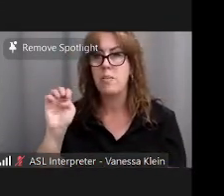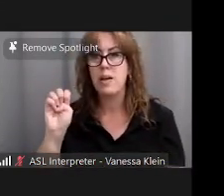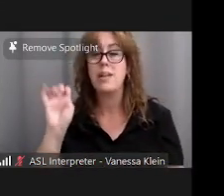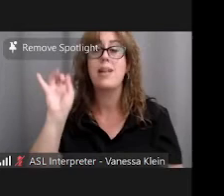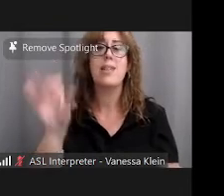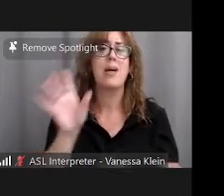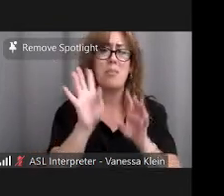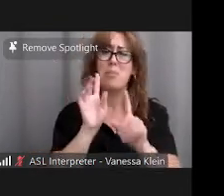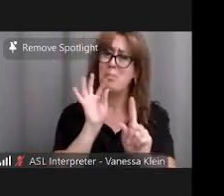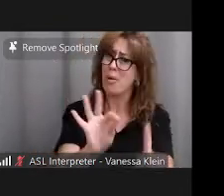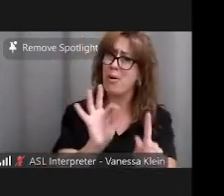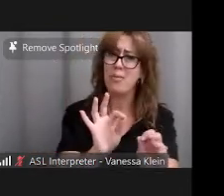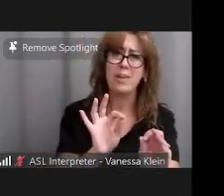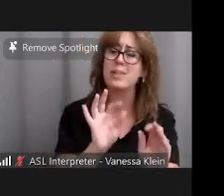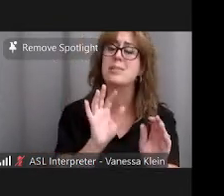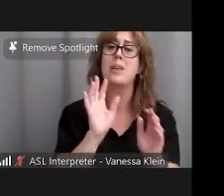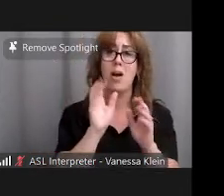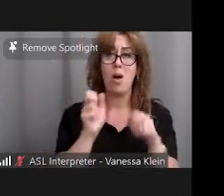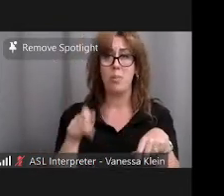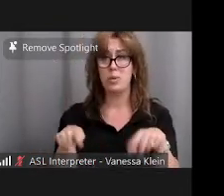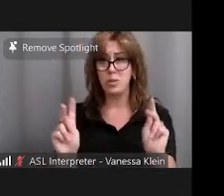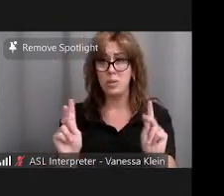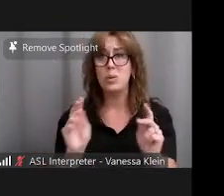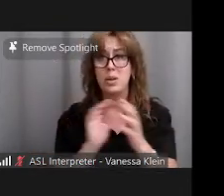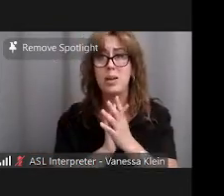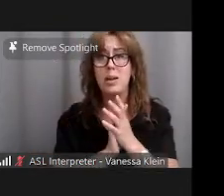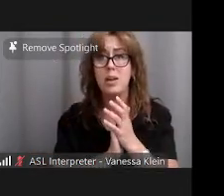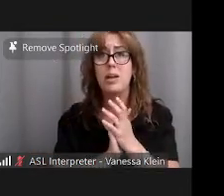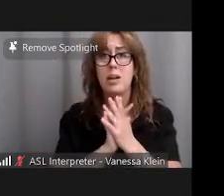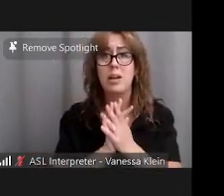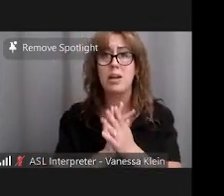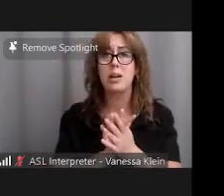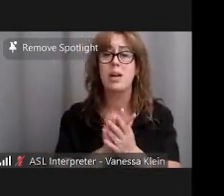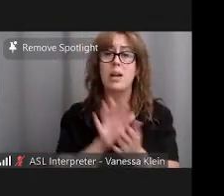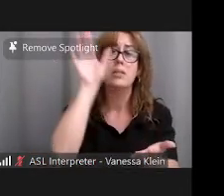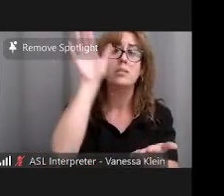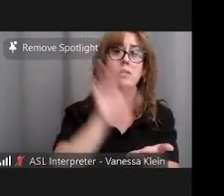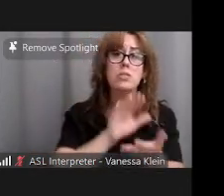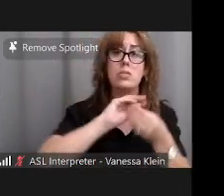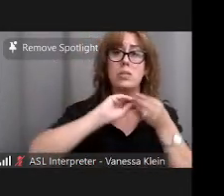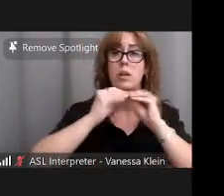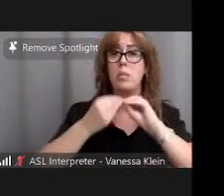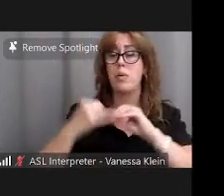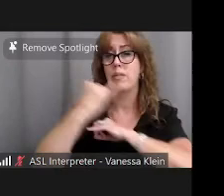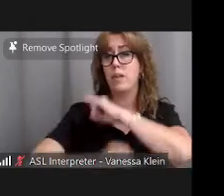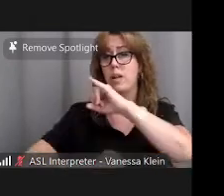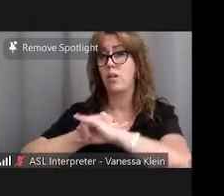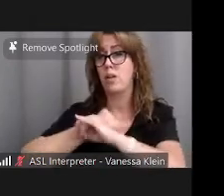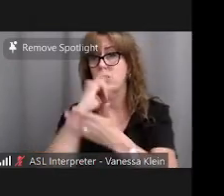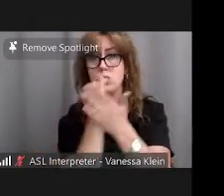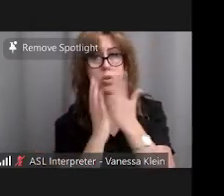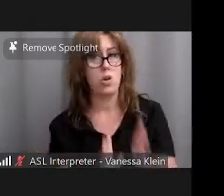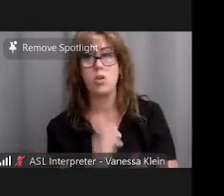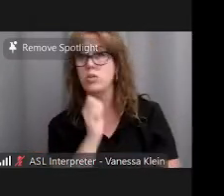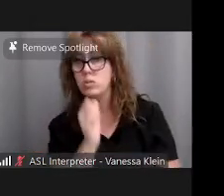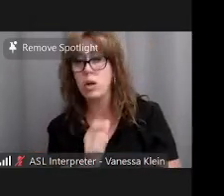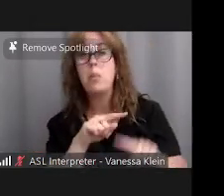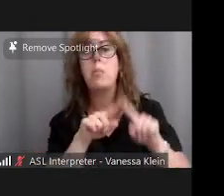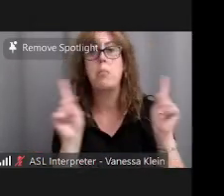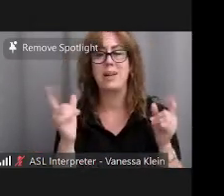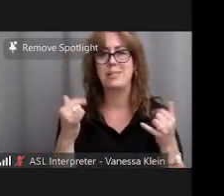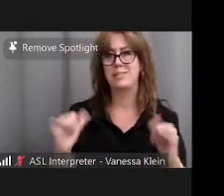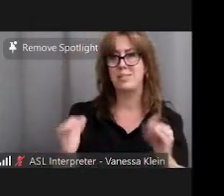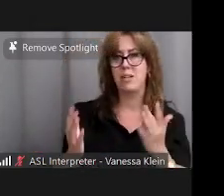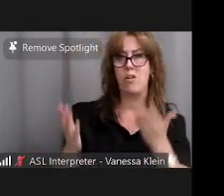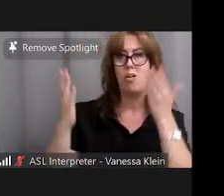perhaps decrease the number of international artists we bring in for each festival, but still offer the same range and